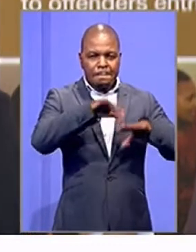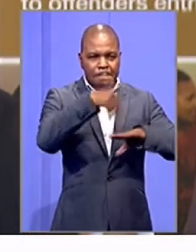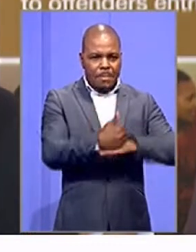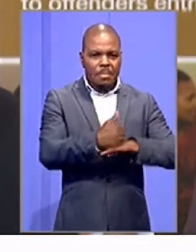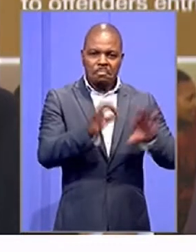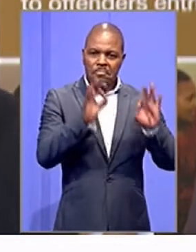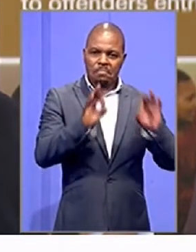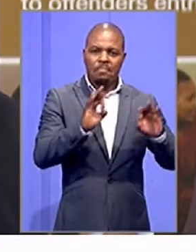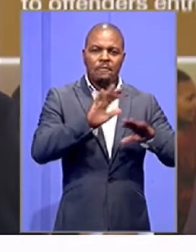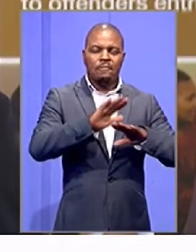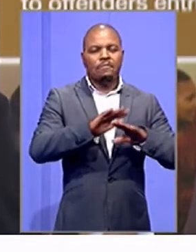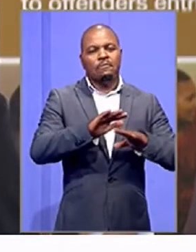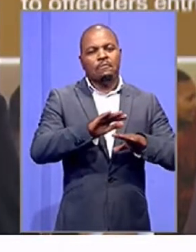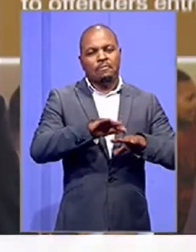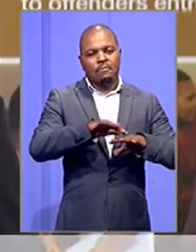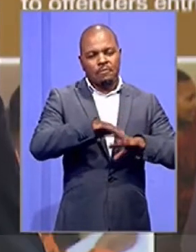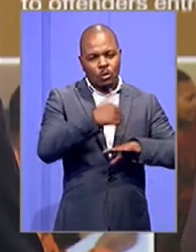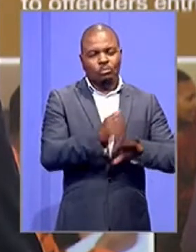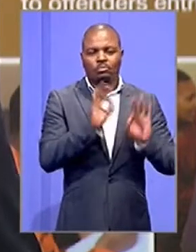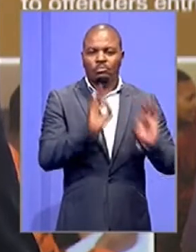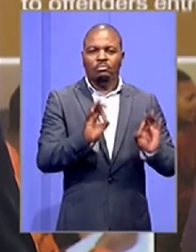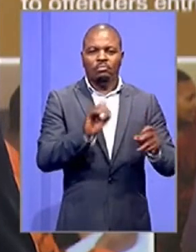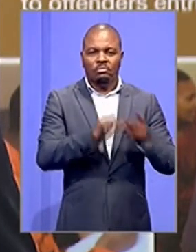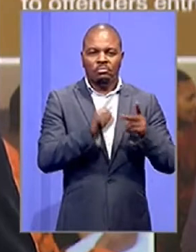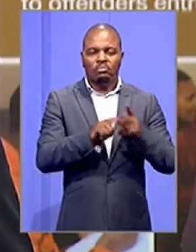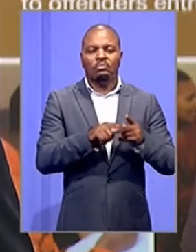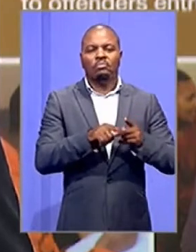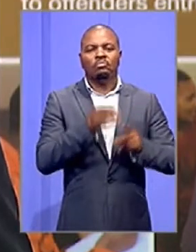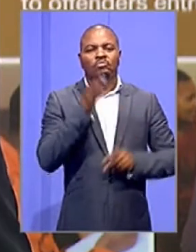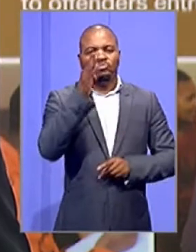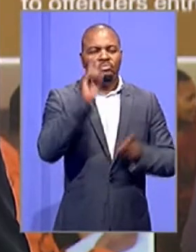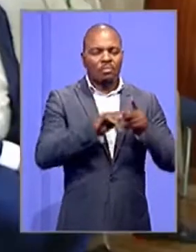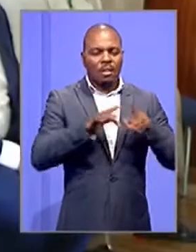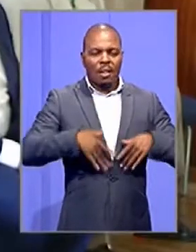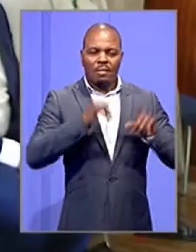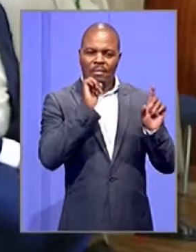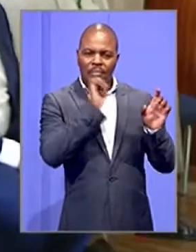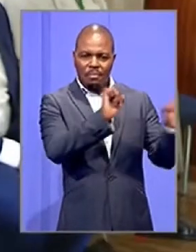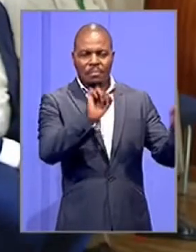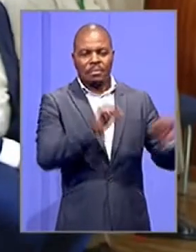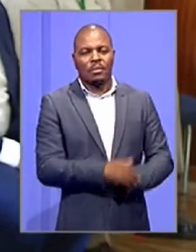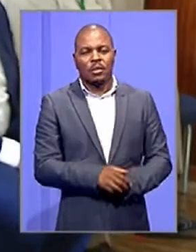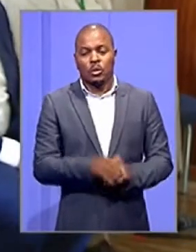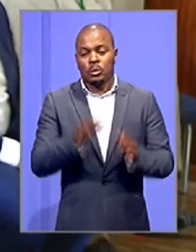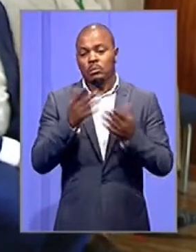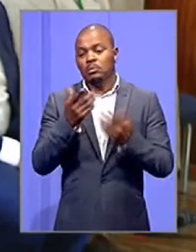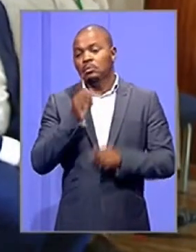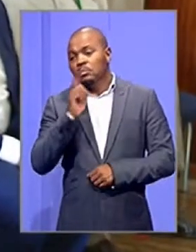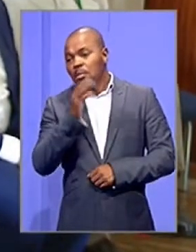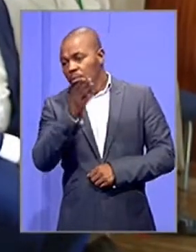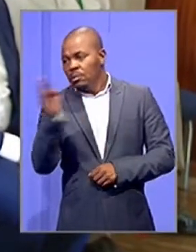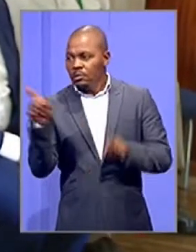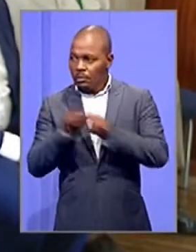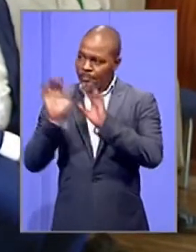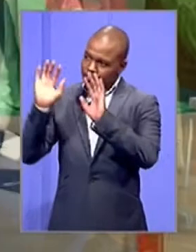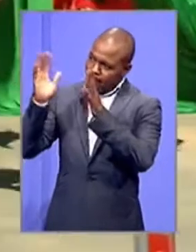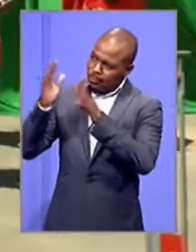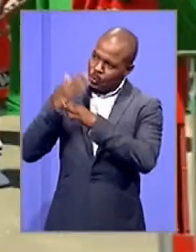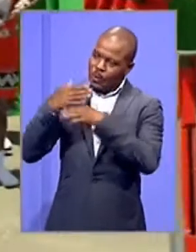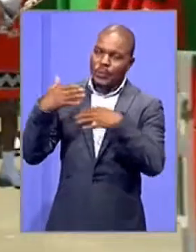future. Their success is worth an investment for their lives. Barutisi le bona ba retilwe ka mošomo wa